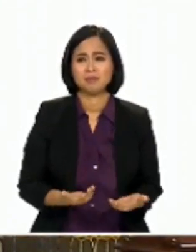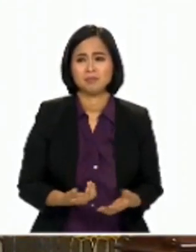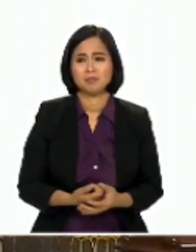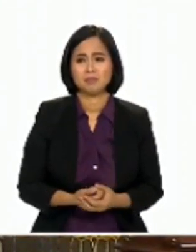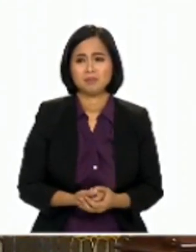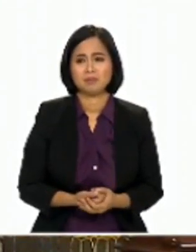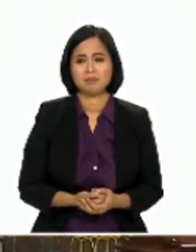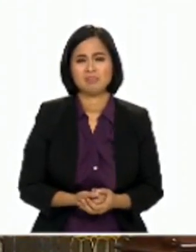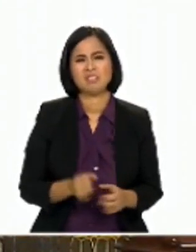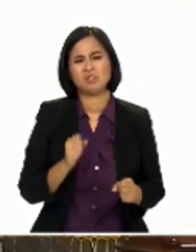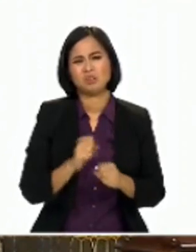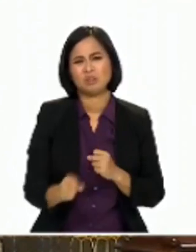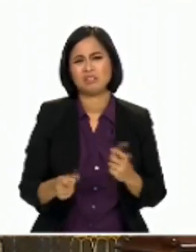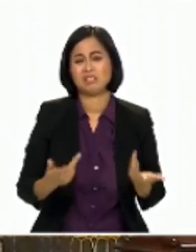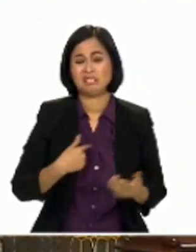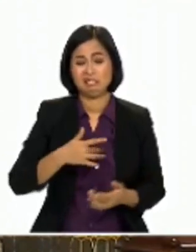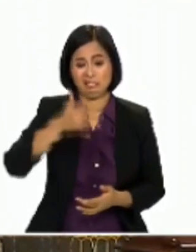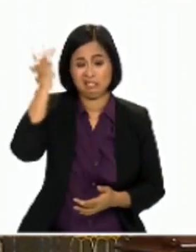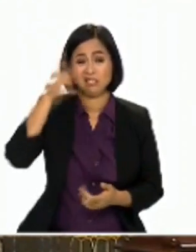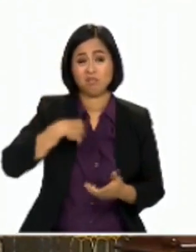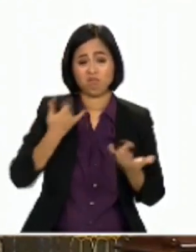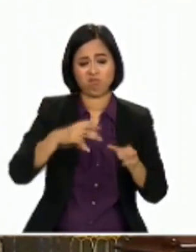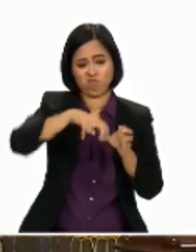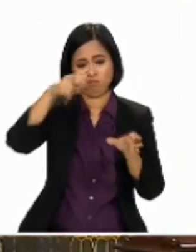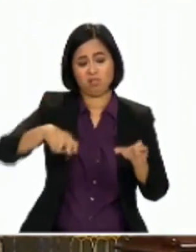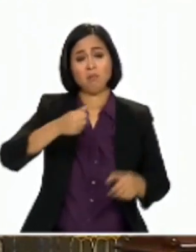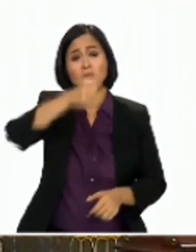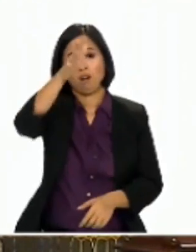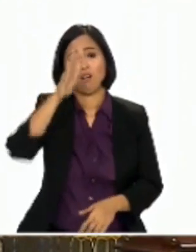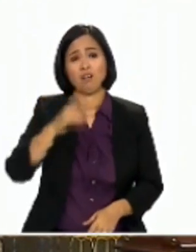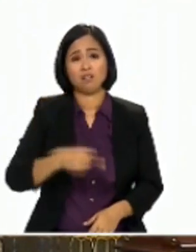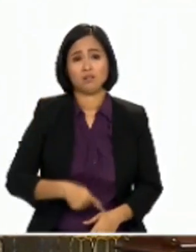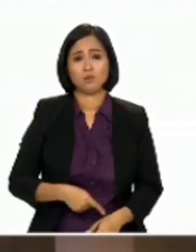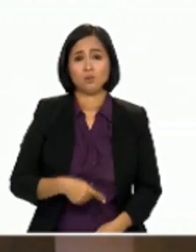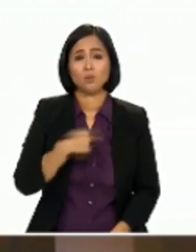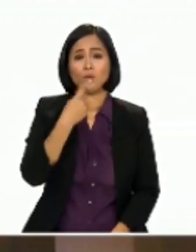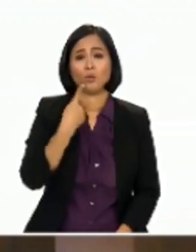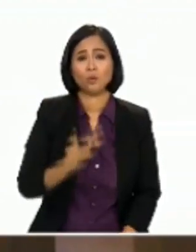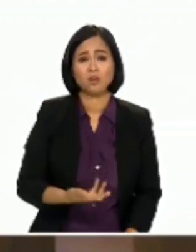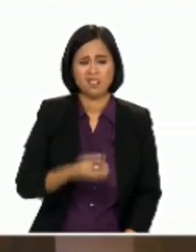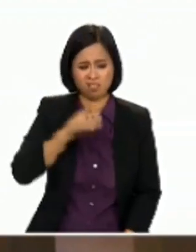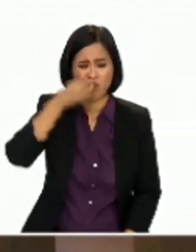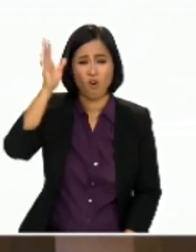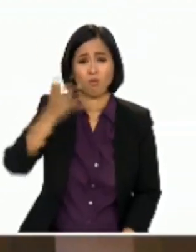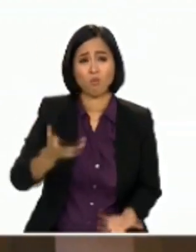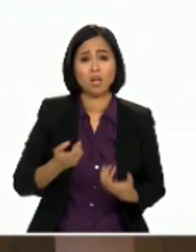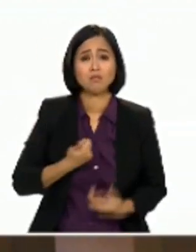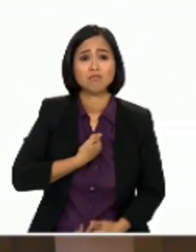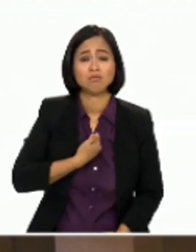kaya abutan ako ng tupak, magbaba dito ako, may bahala na kaya dyan. I'm going home.